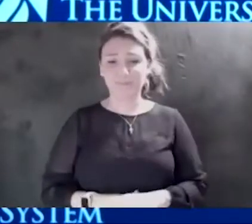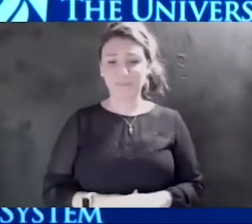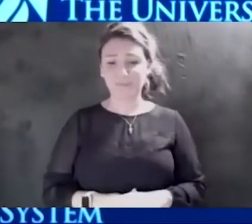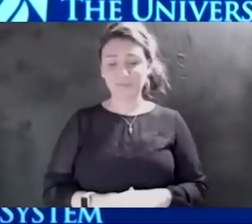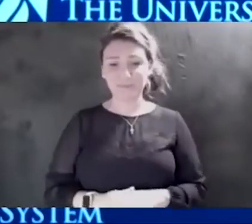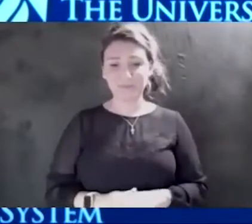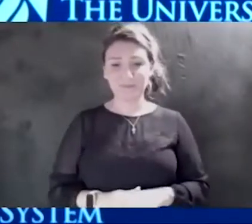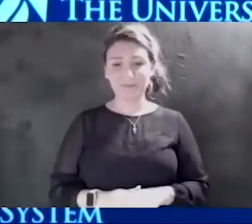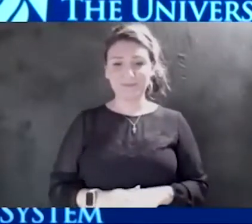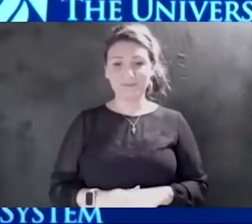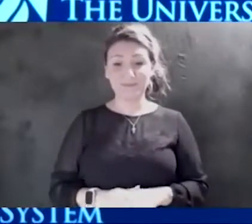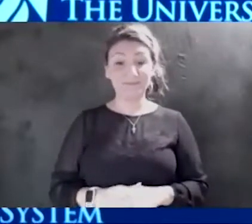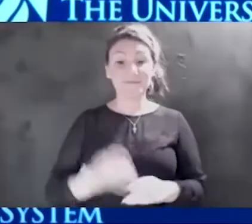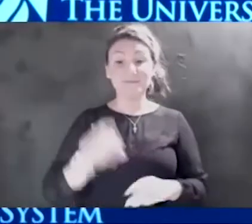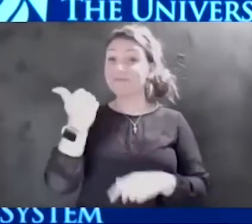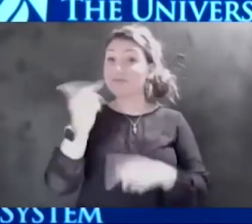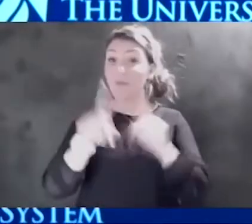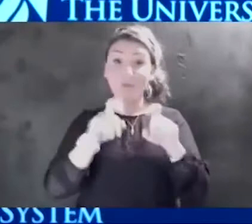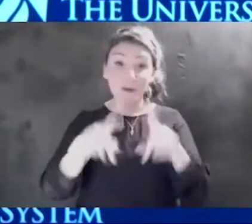Other questions?